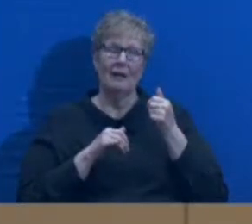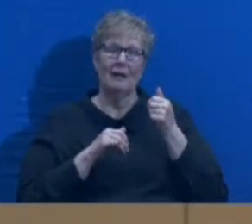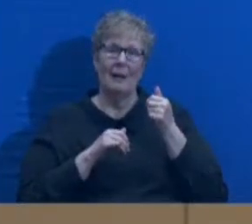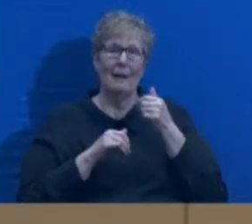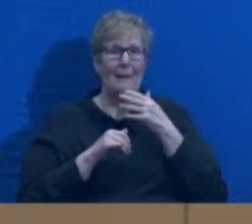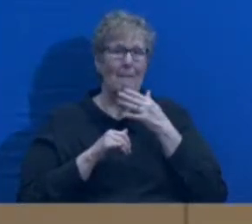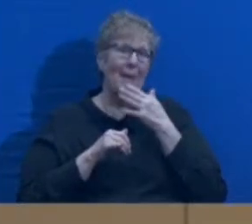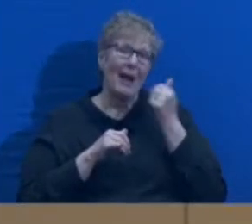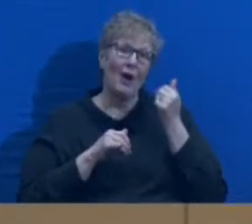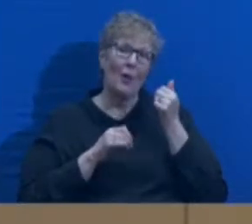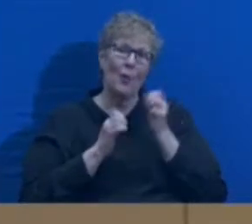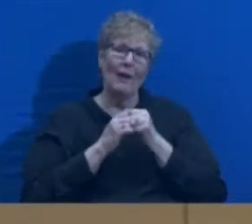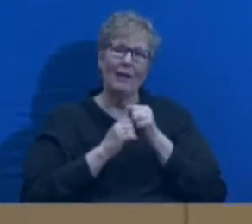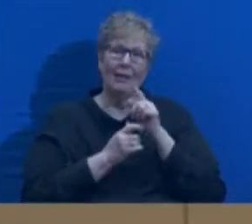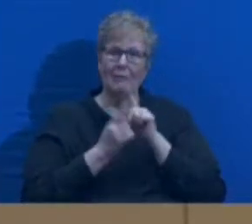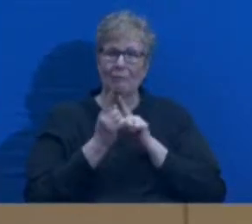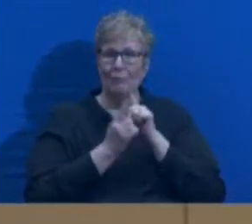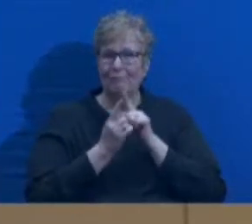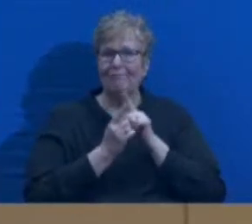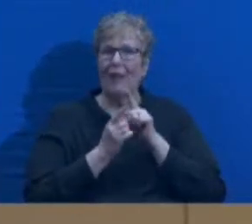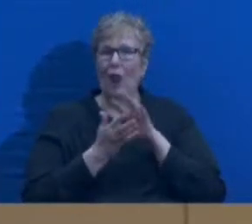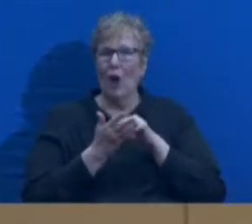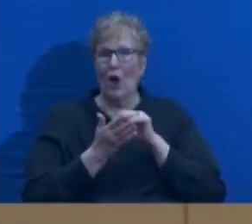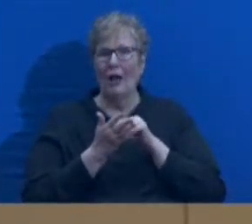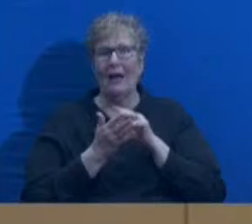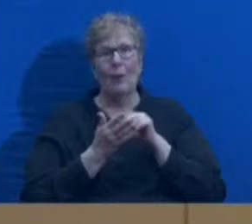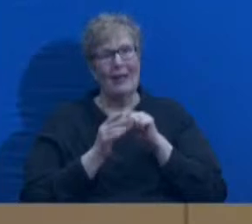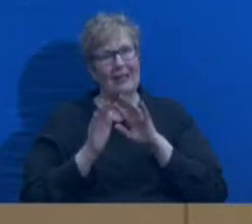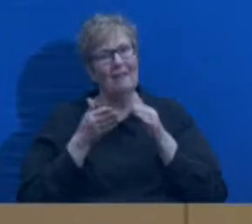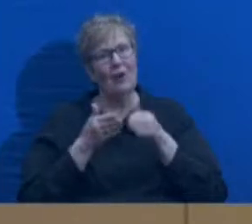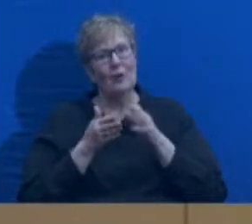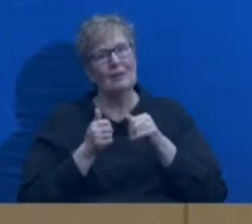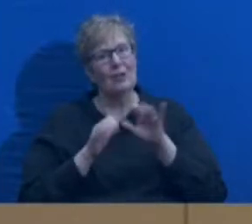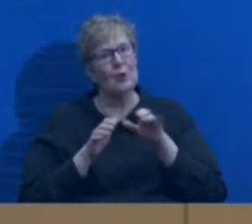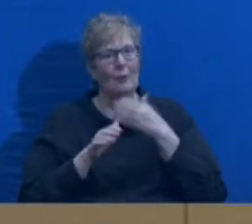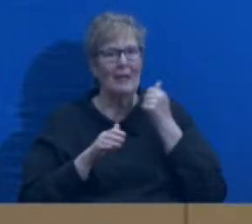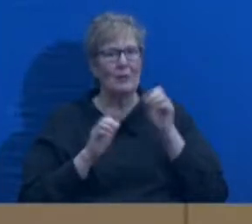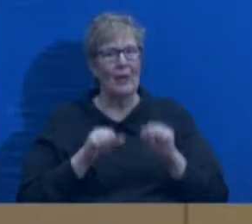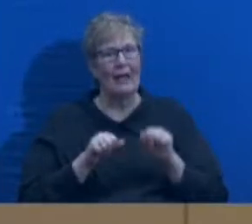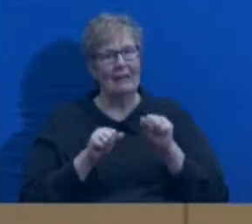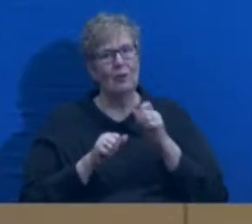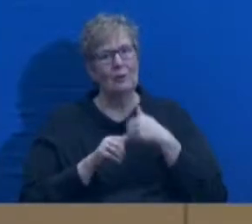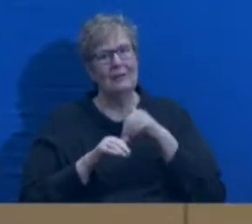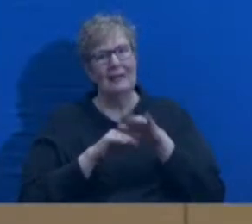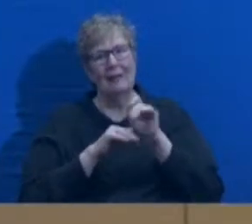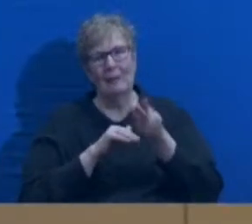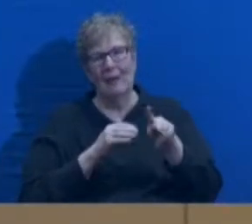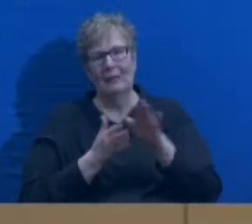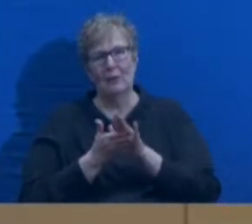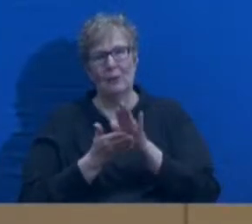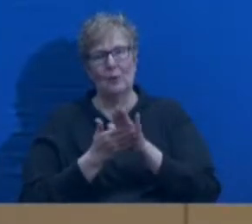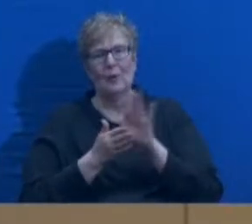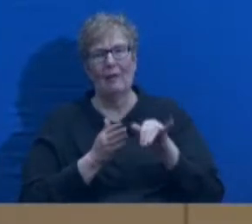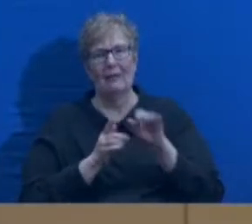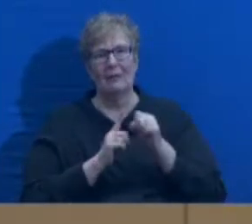in-person learning, and we need to stay focused on that and do what we can to get them back into that situation.